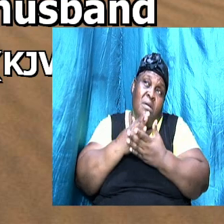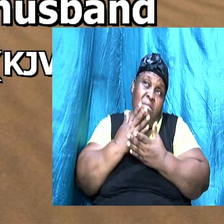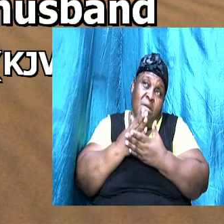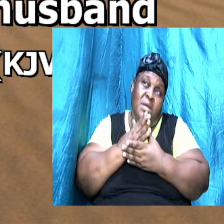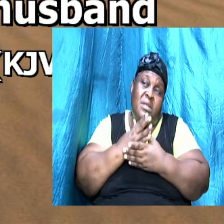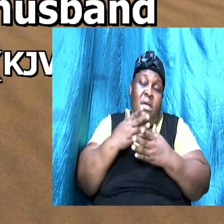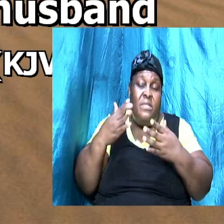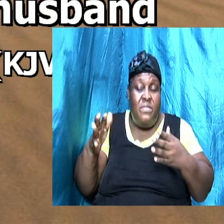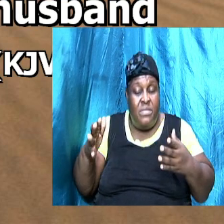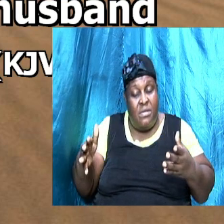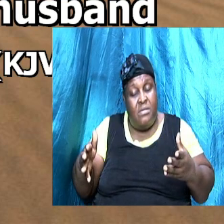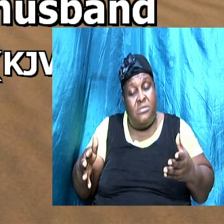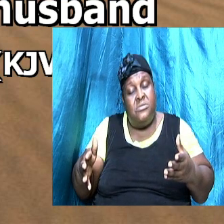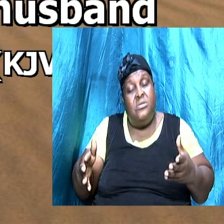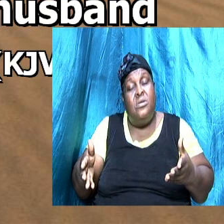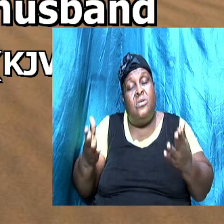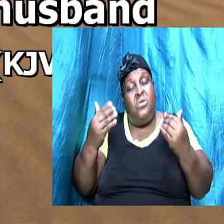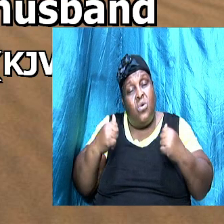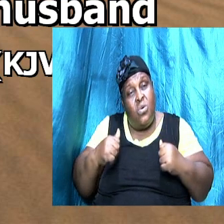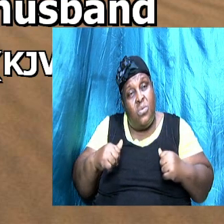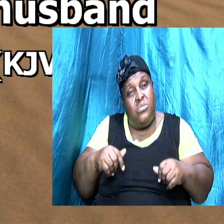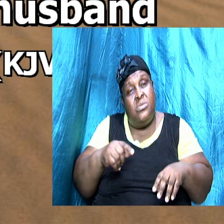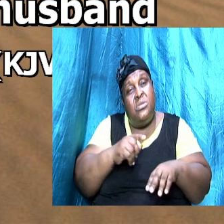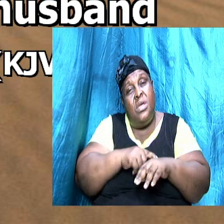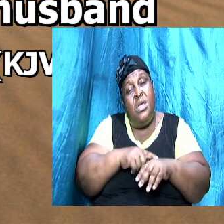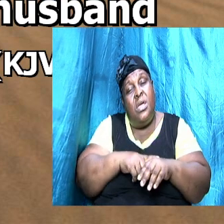we can talk again, then let her